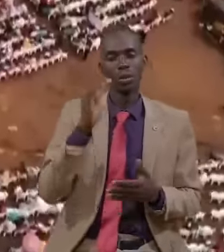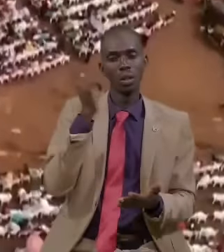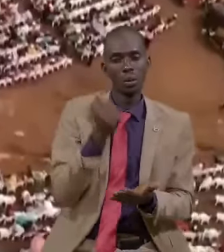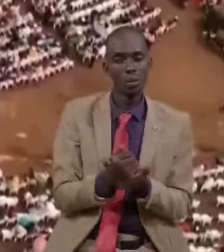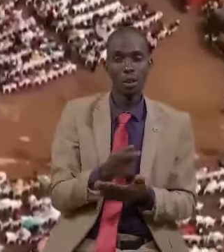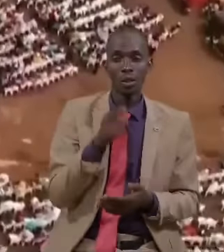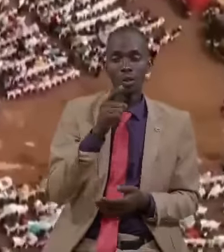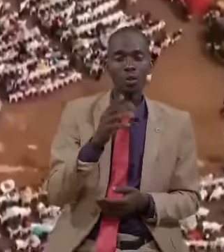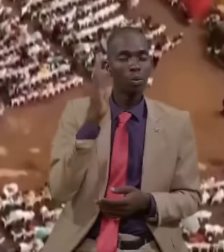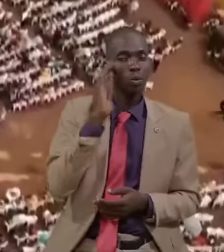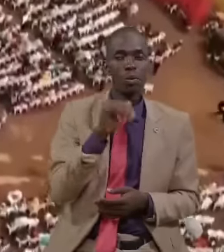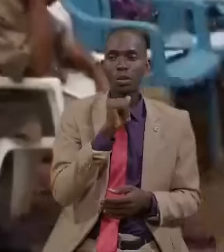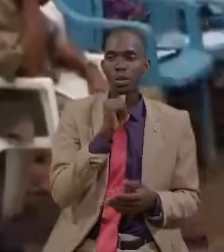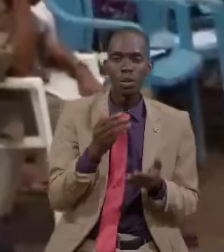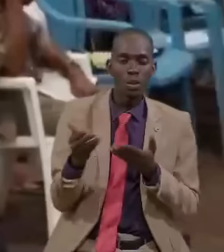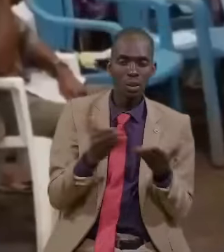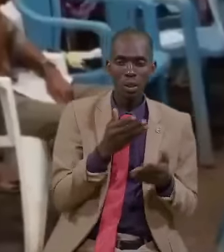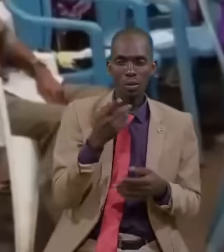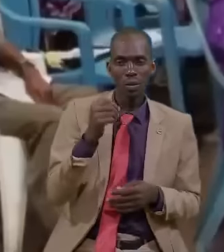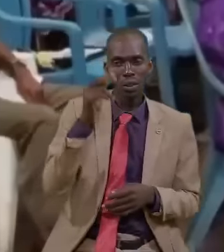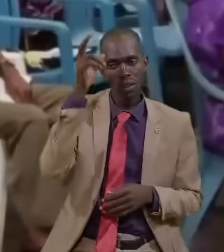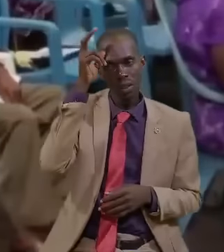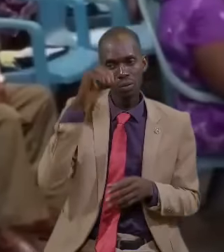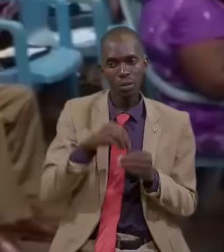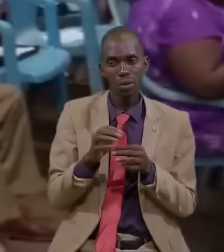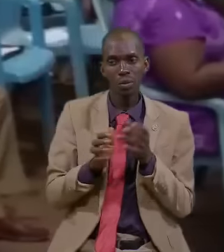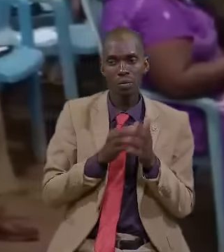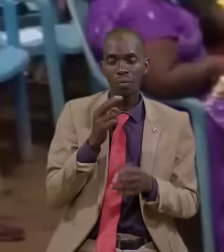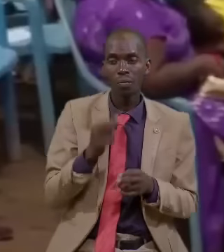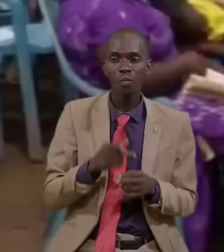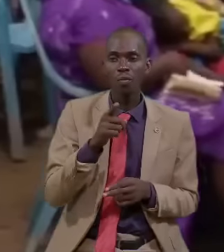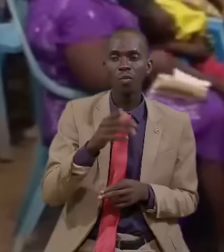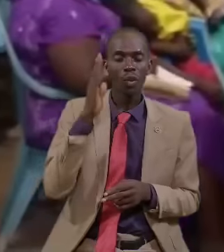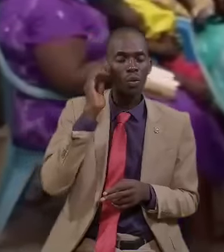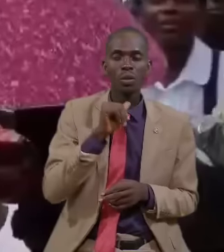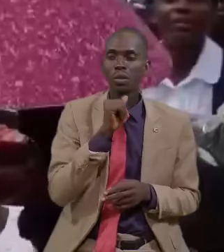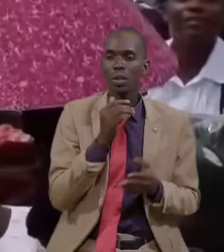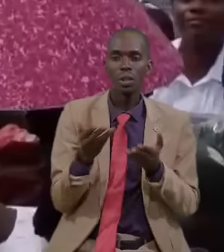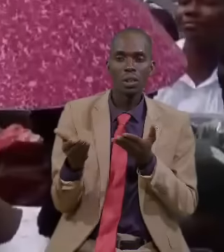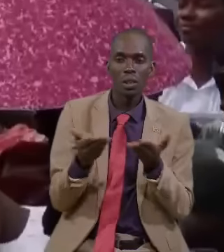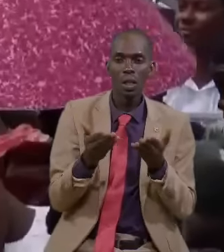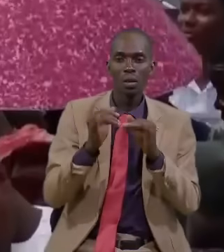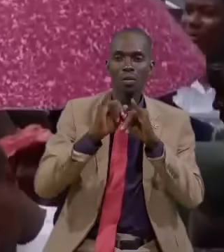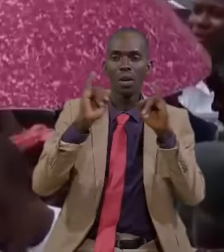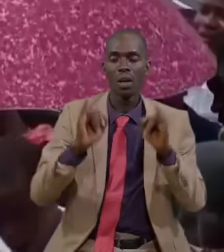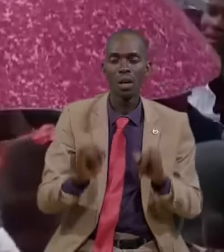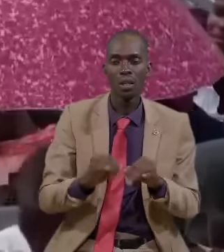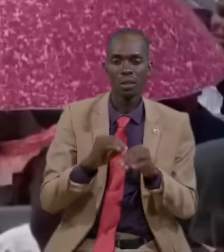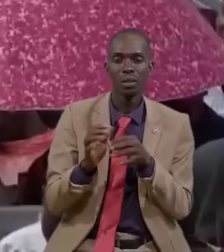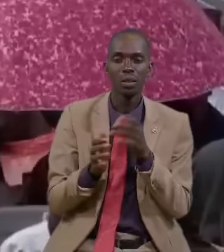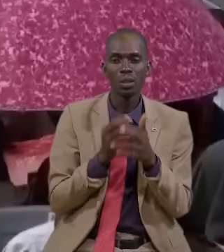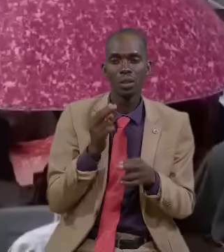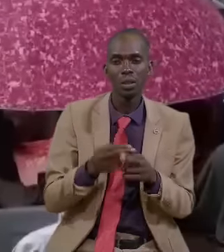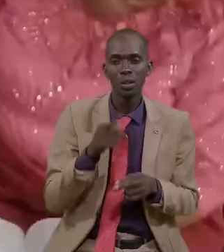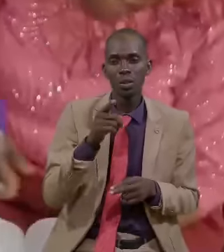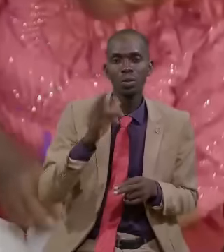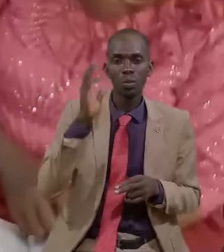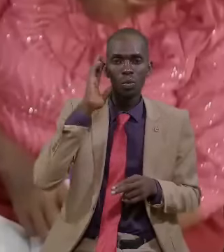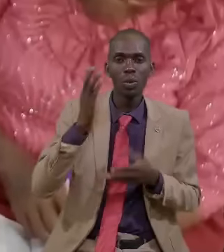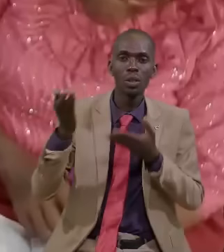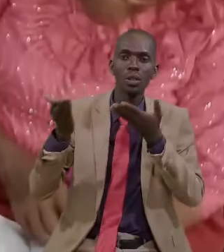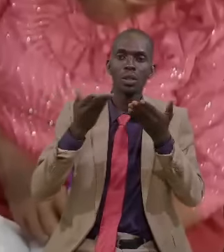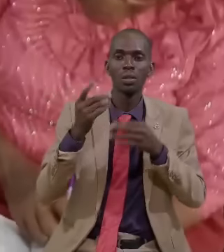serve the devil. Amen. You will not serve idols. Amen. You will serve the Lord your